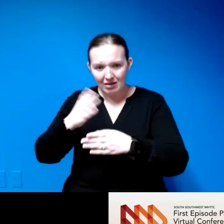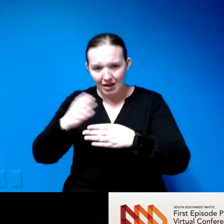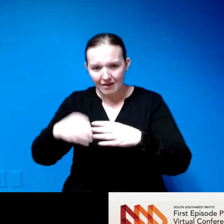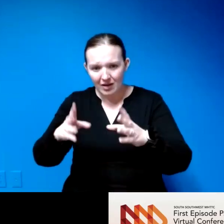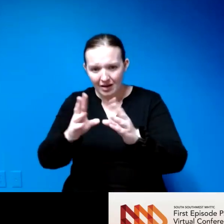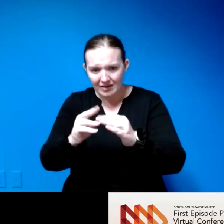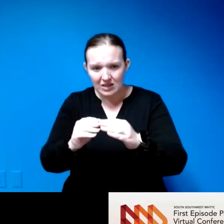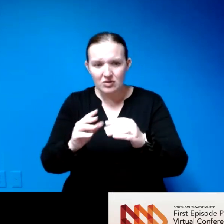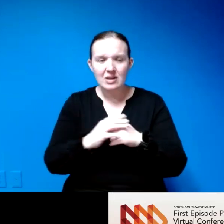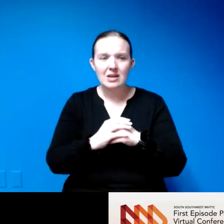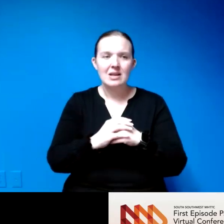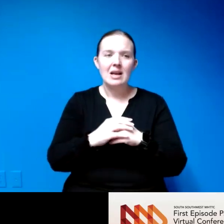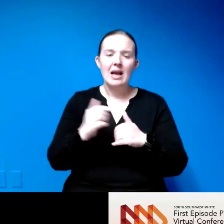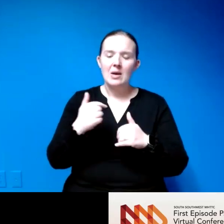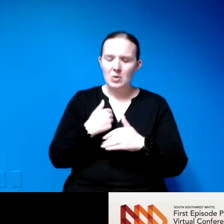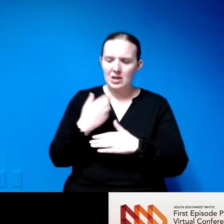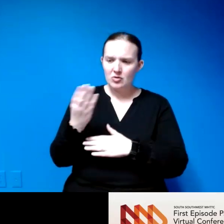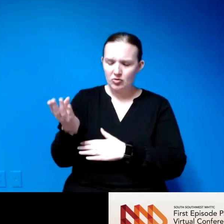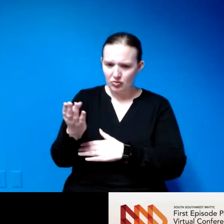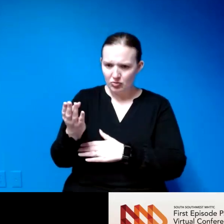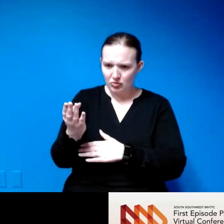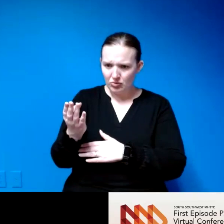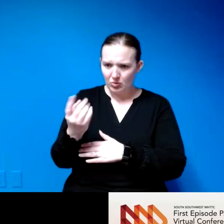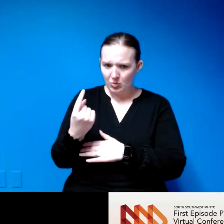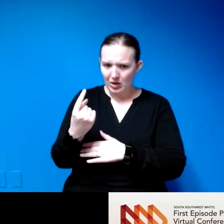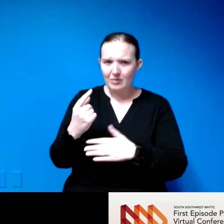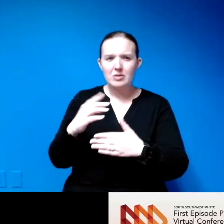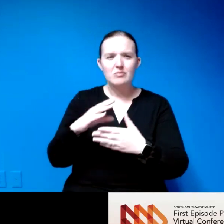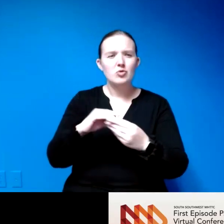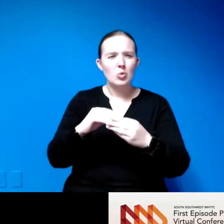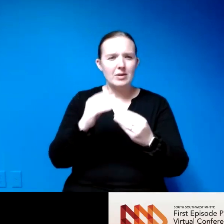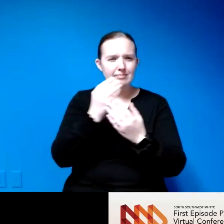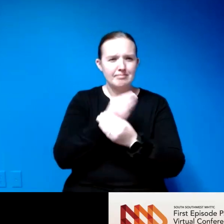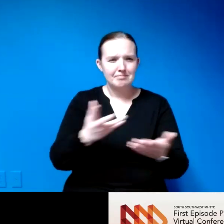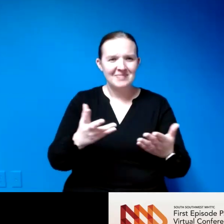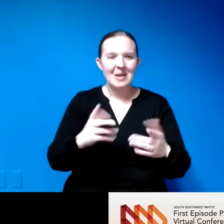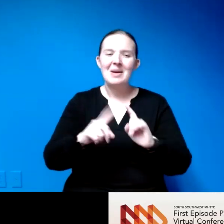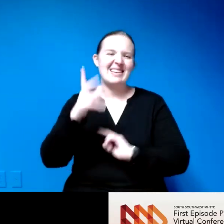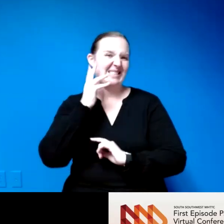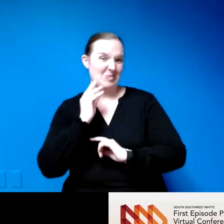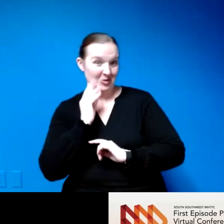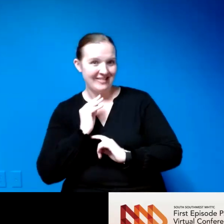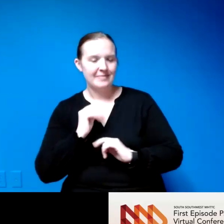I have, if I can share one story, it's more than a story, it's an experience.